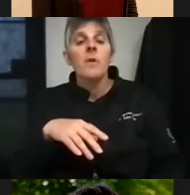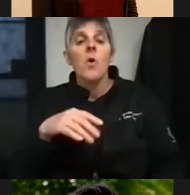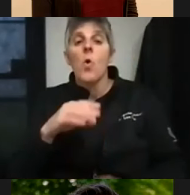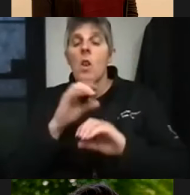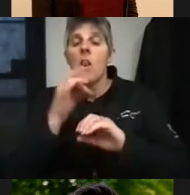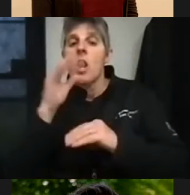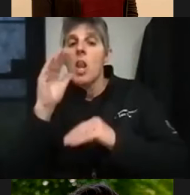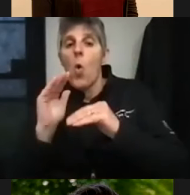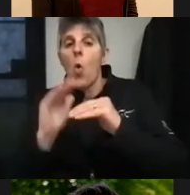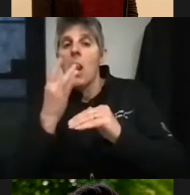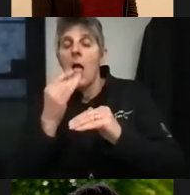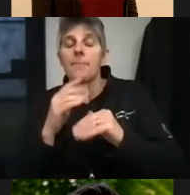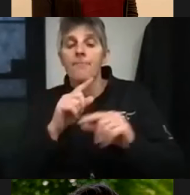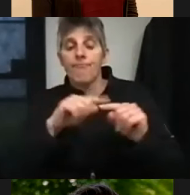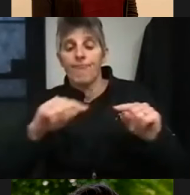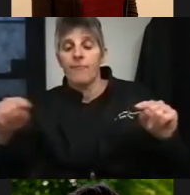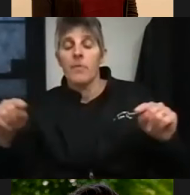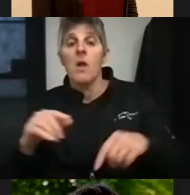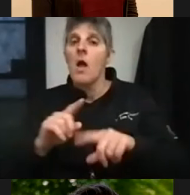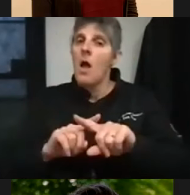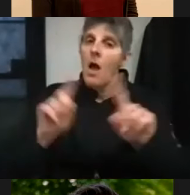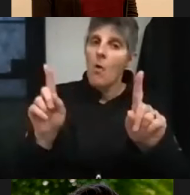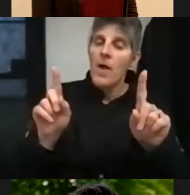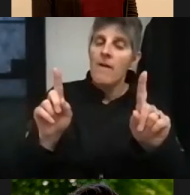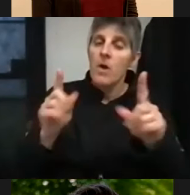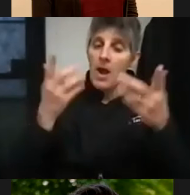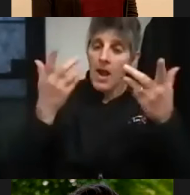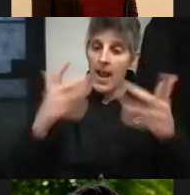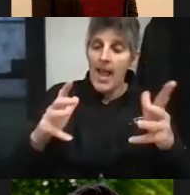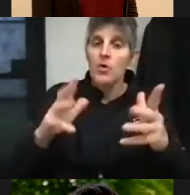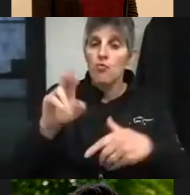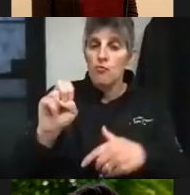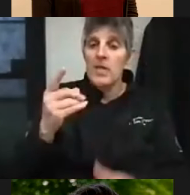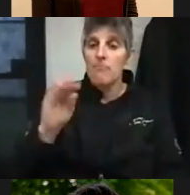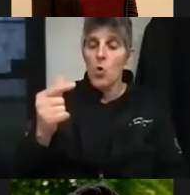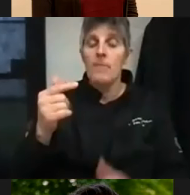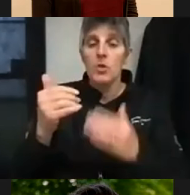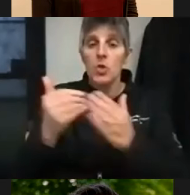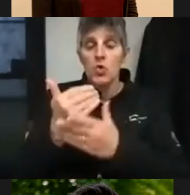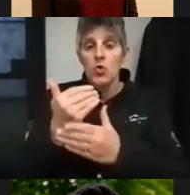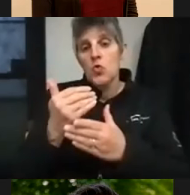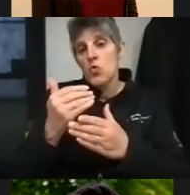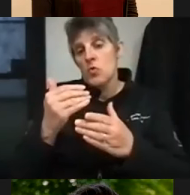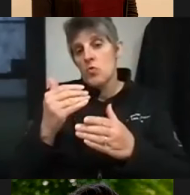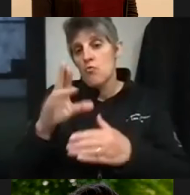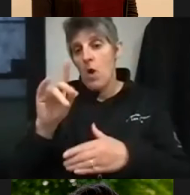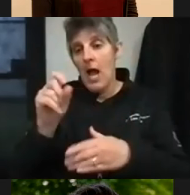response recorded in the RGCs. However, after reprogramming new rods generated in these